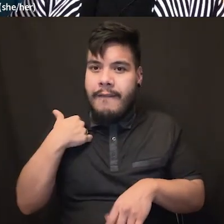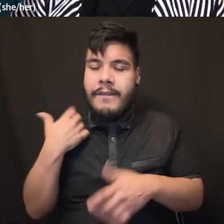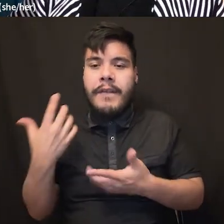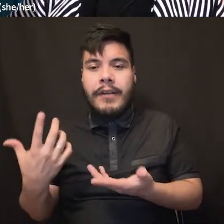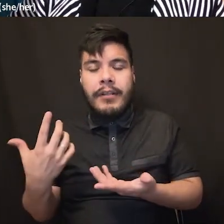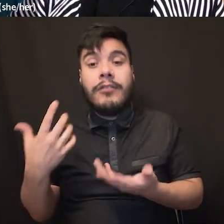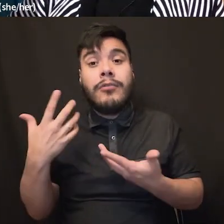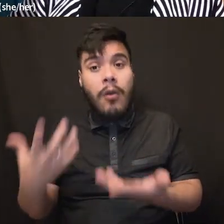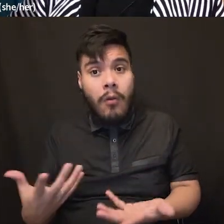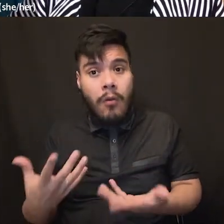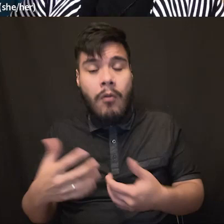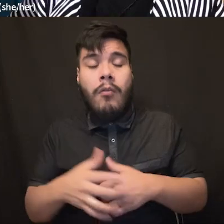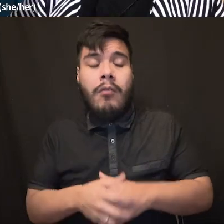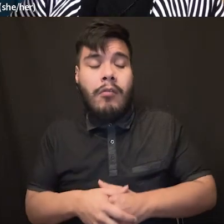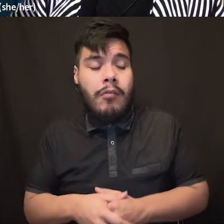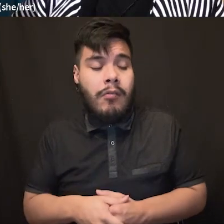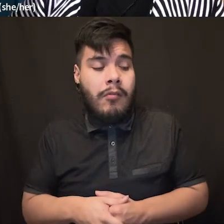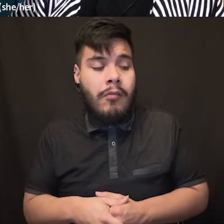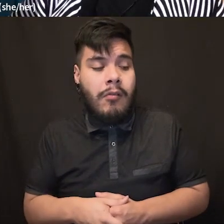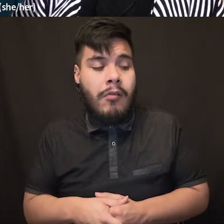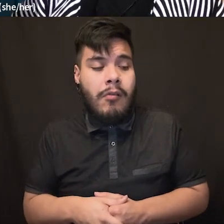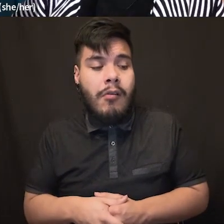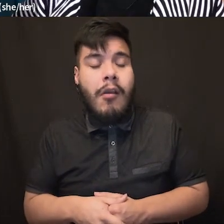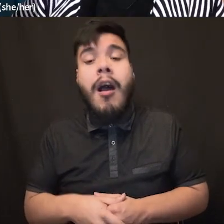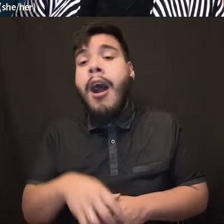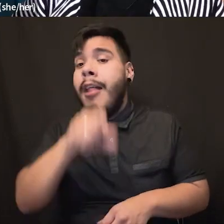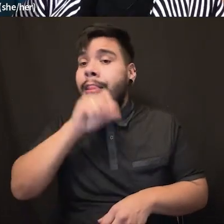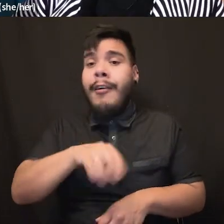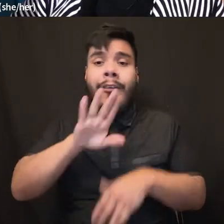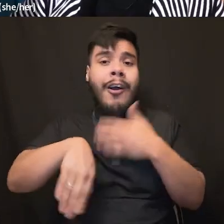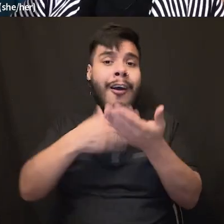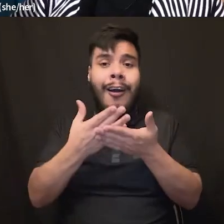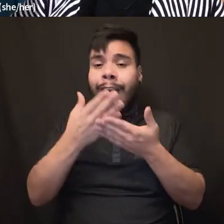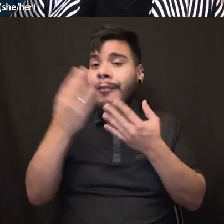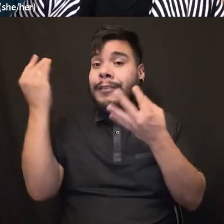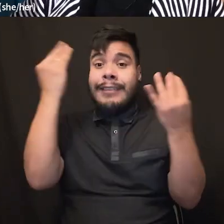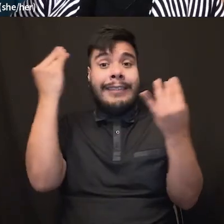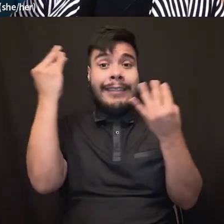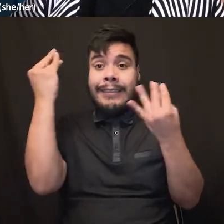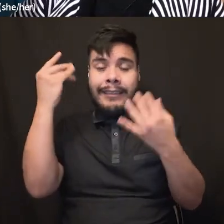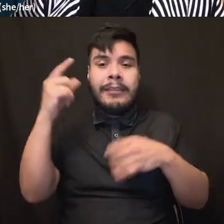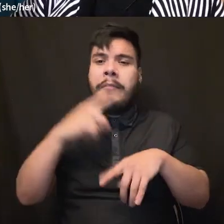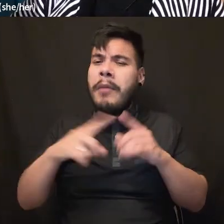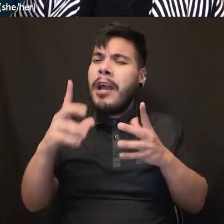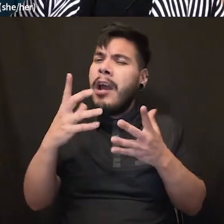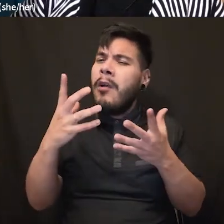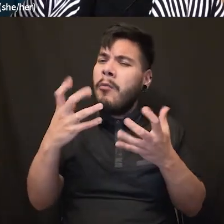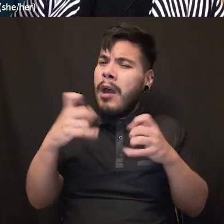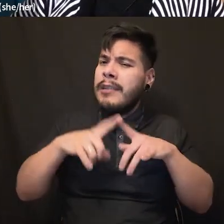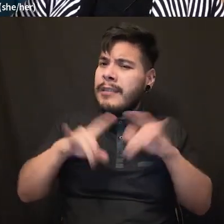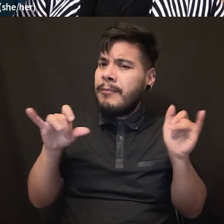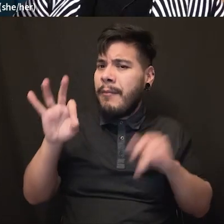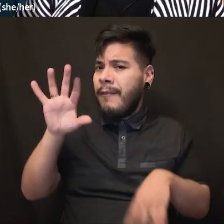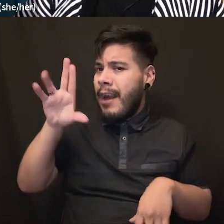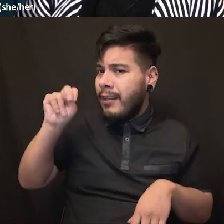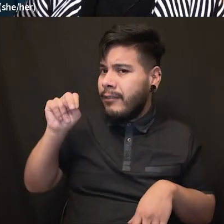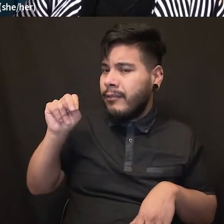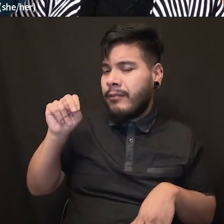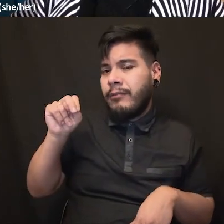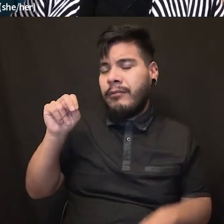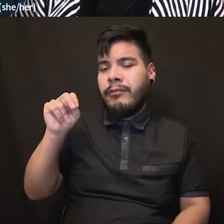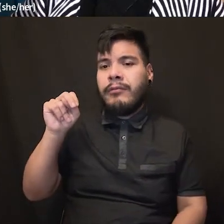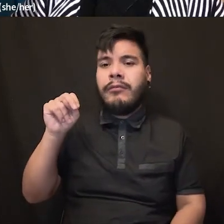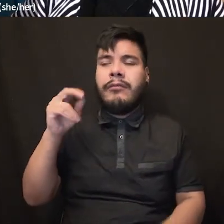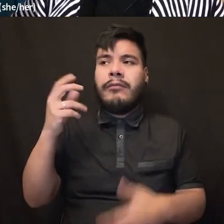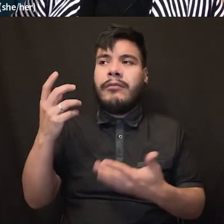So like, I love all these ideas, but I also want them to be fun. You know what I mean? Like, I think we can exist in like